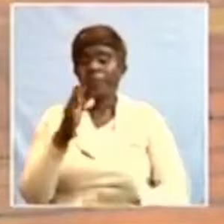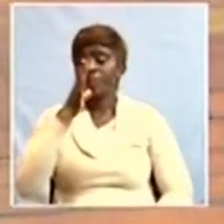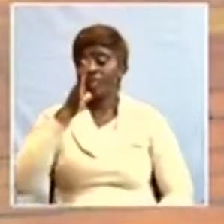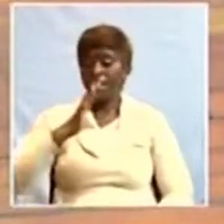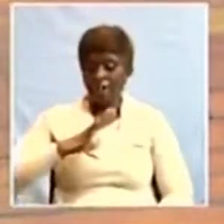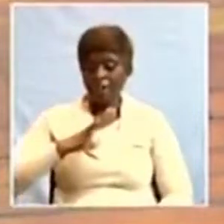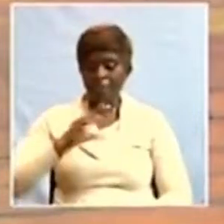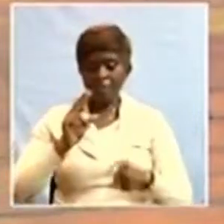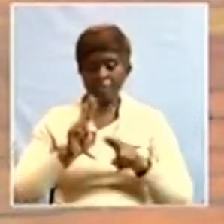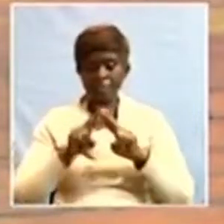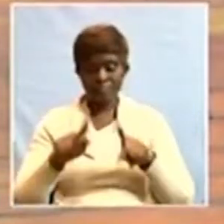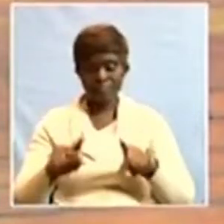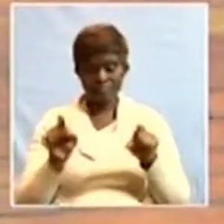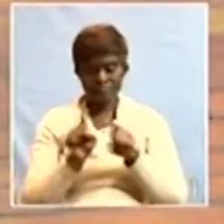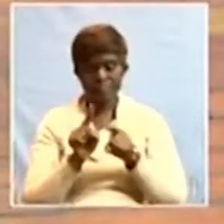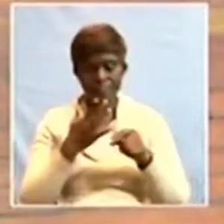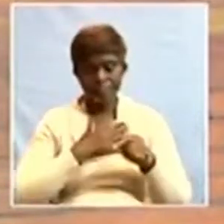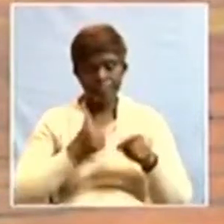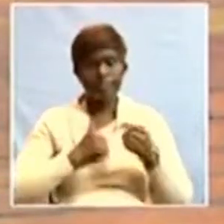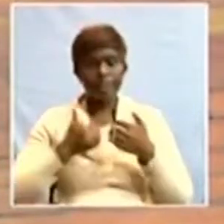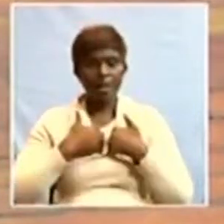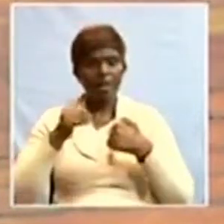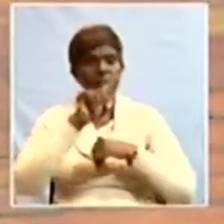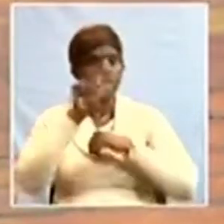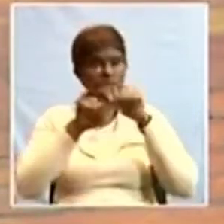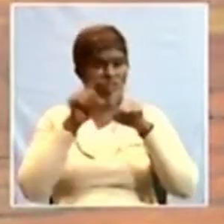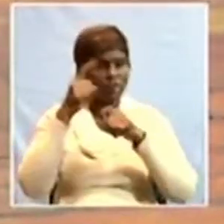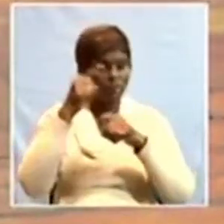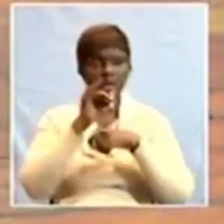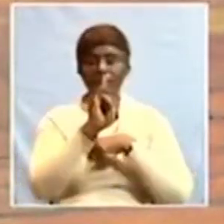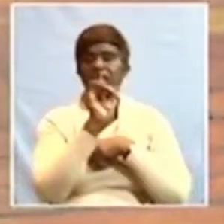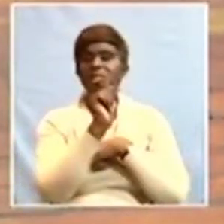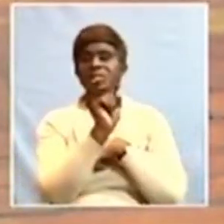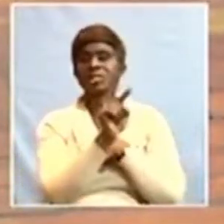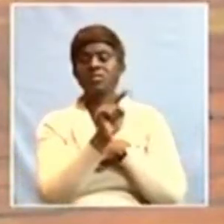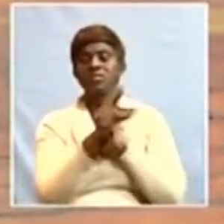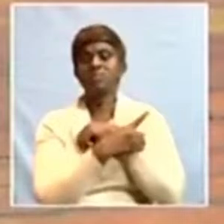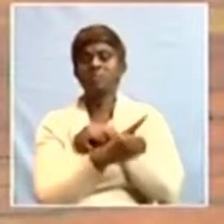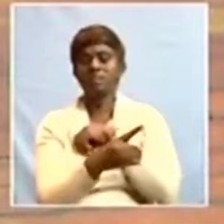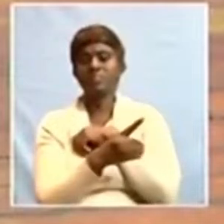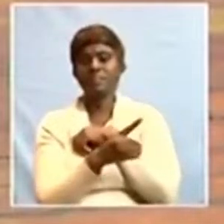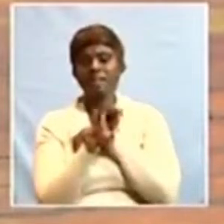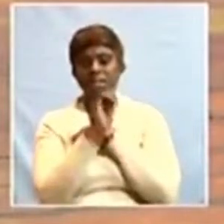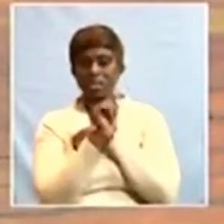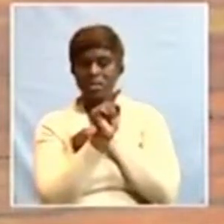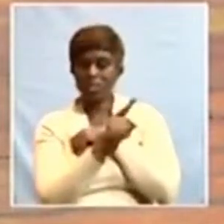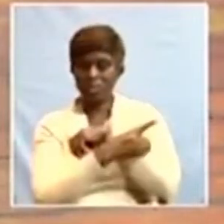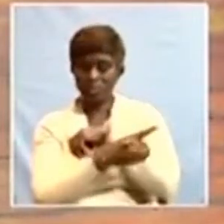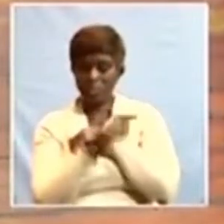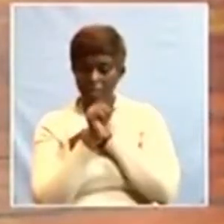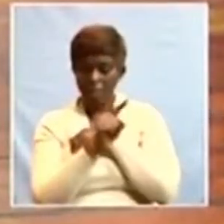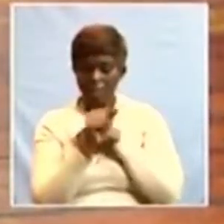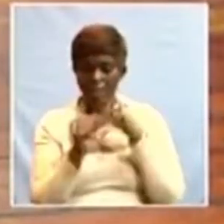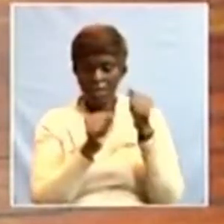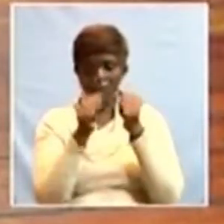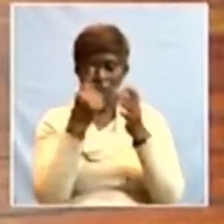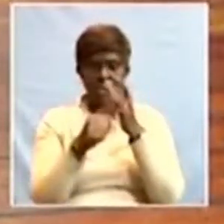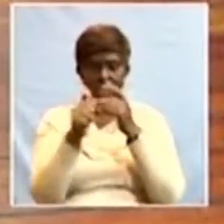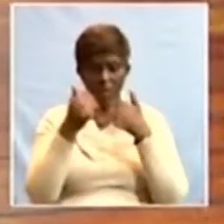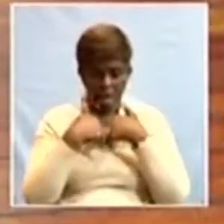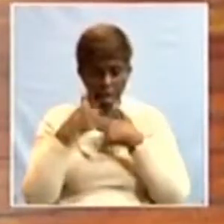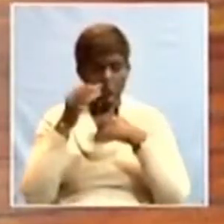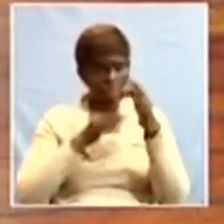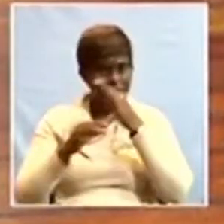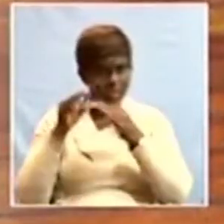Madam Chairperson, the question I have for the IT department, this system which you have just run through